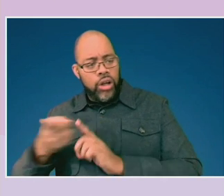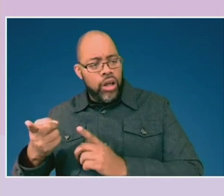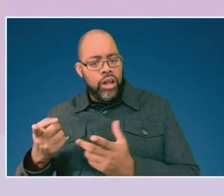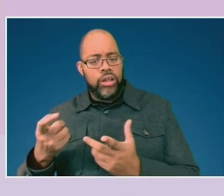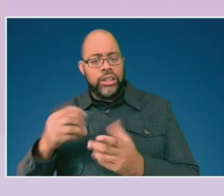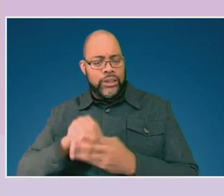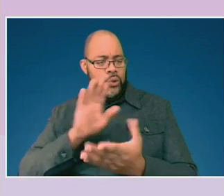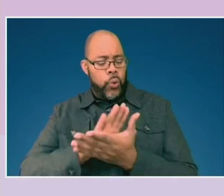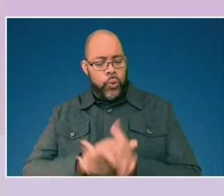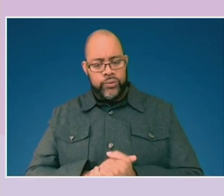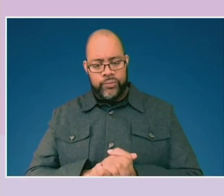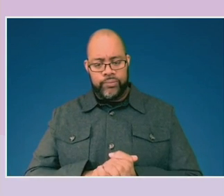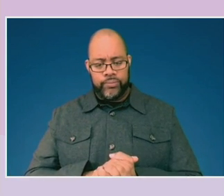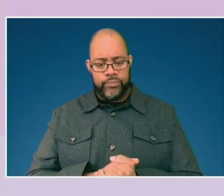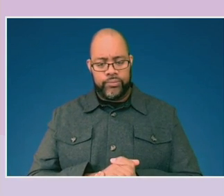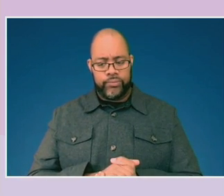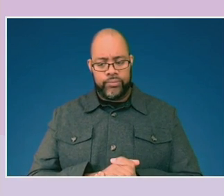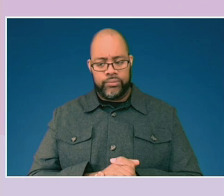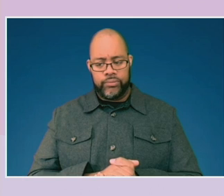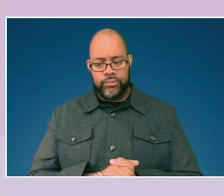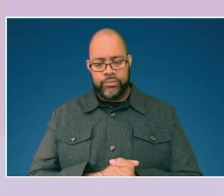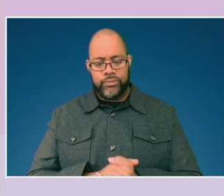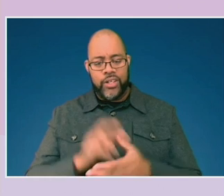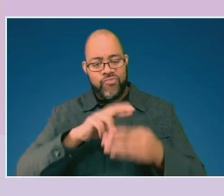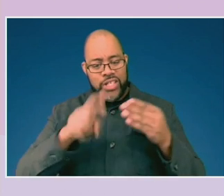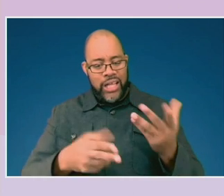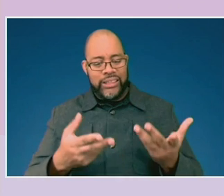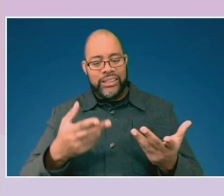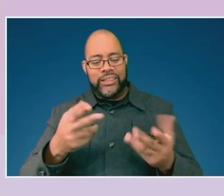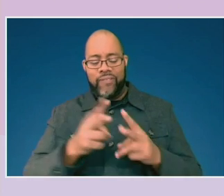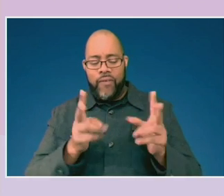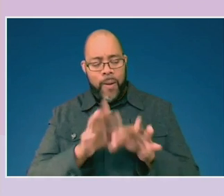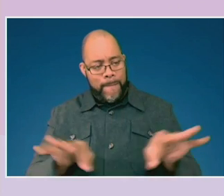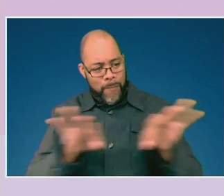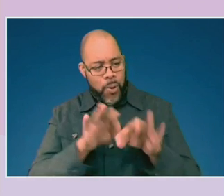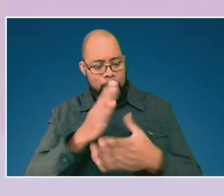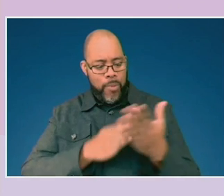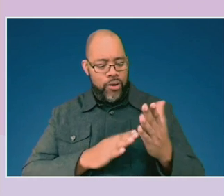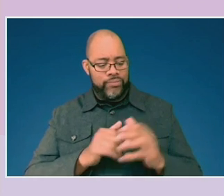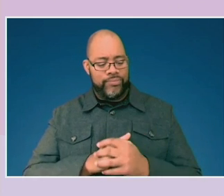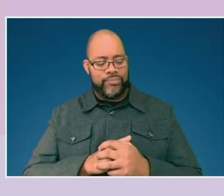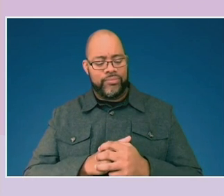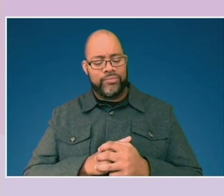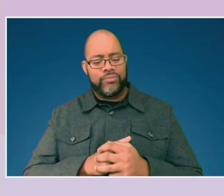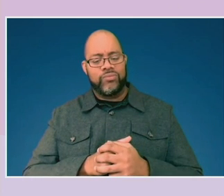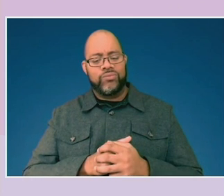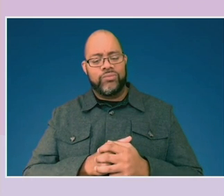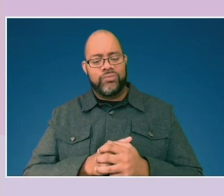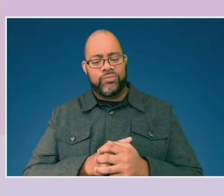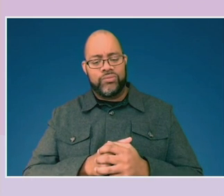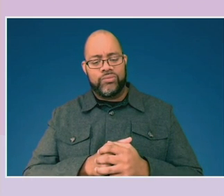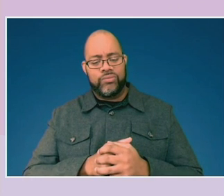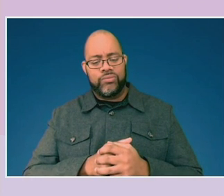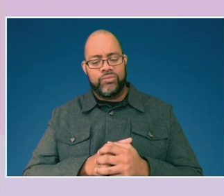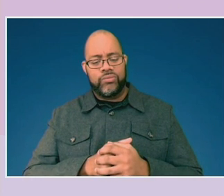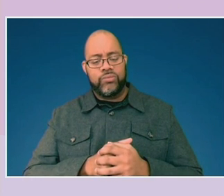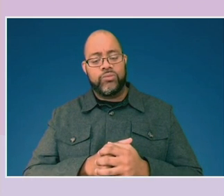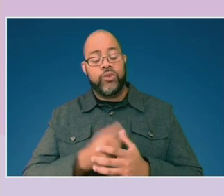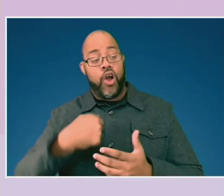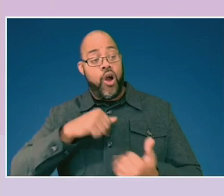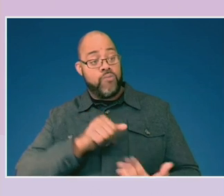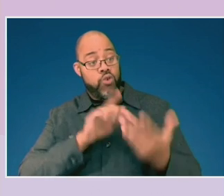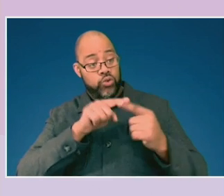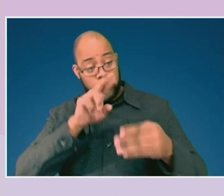schools? So outcomes are, yes, a very important part of the picture. Data is extremely important. So our approach to